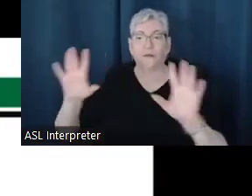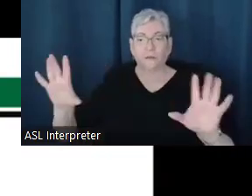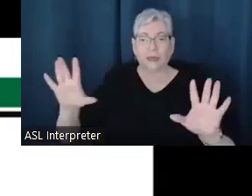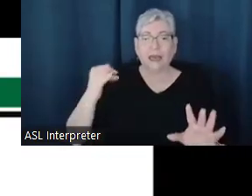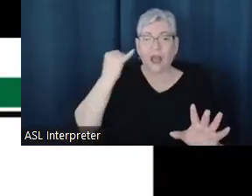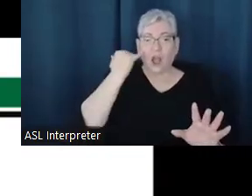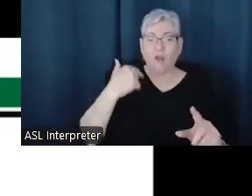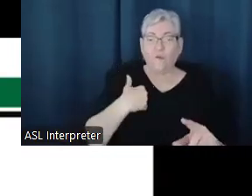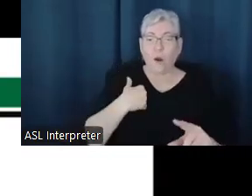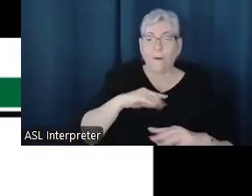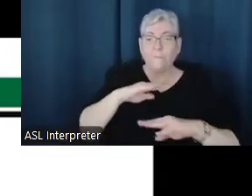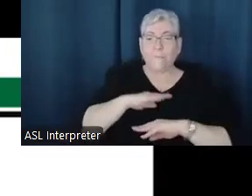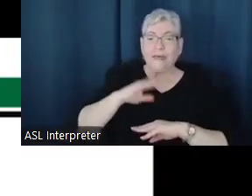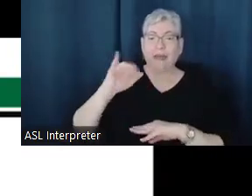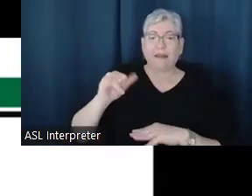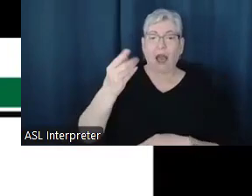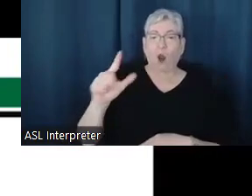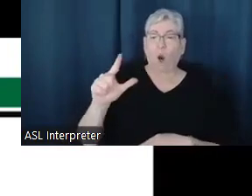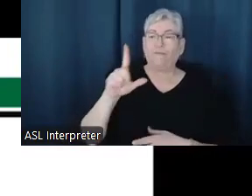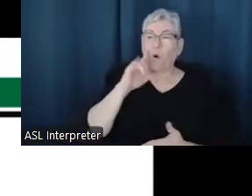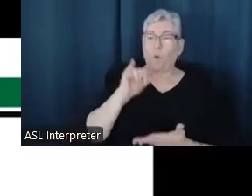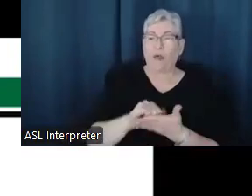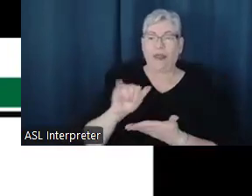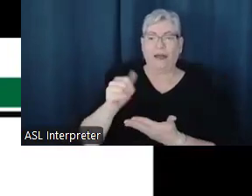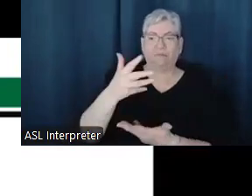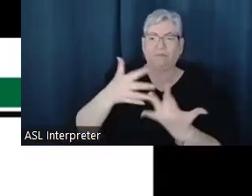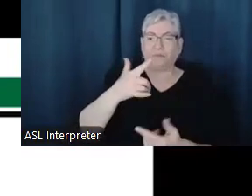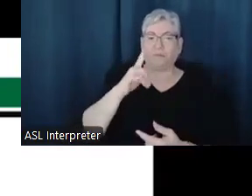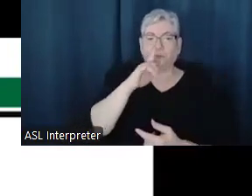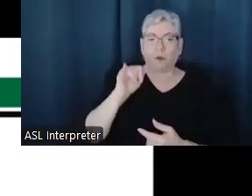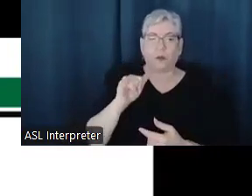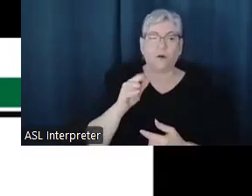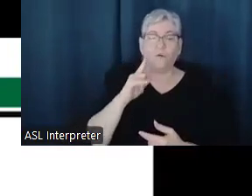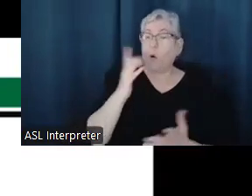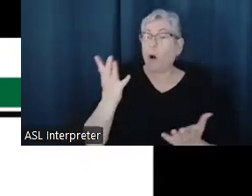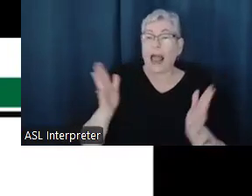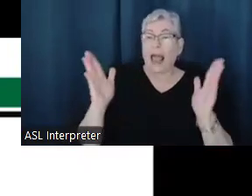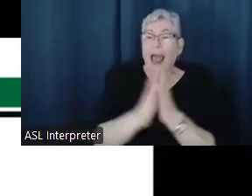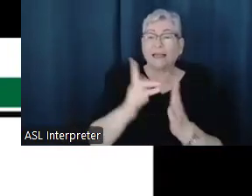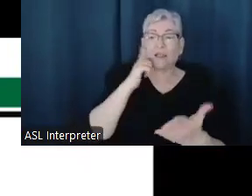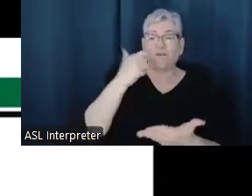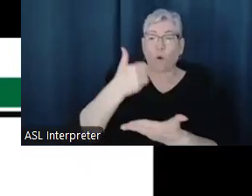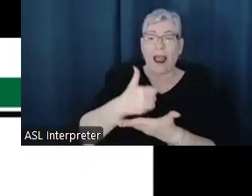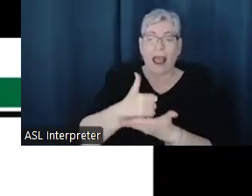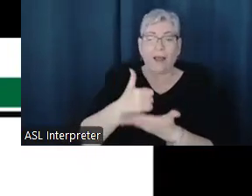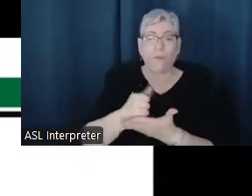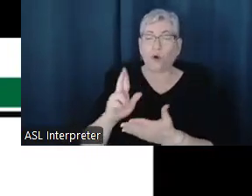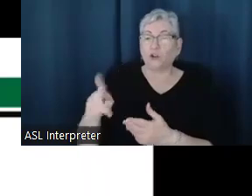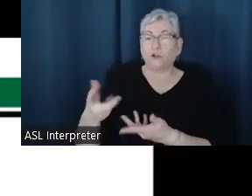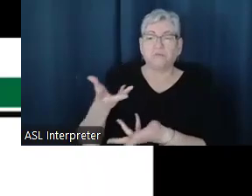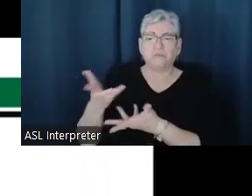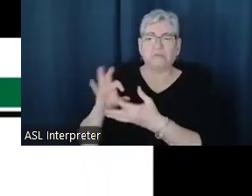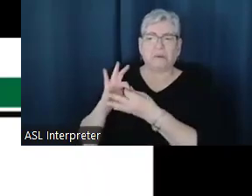of whatever that interaction is, so whether it's asking for help or just connecting with another person